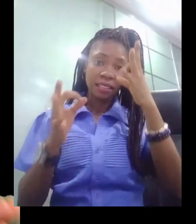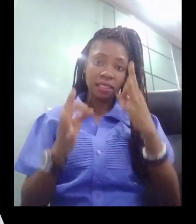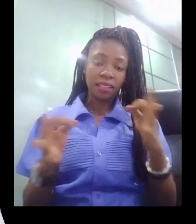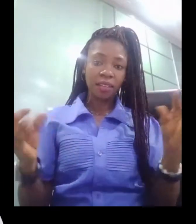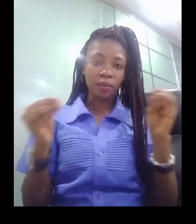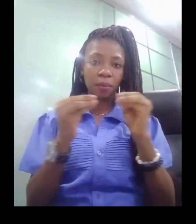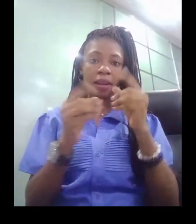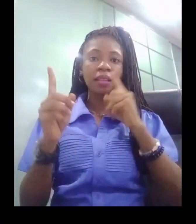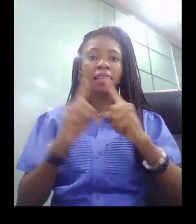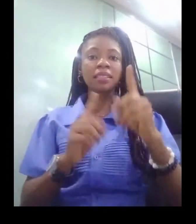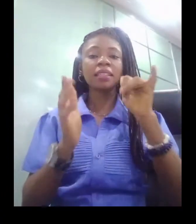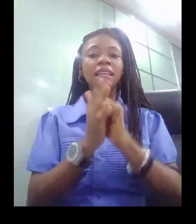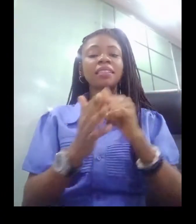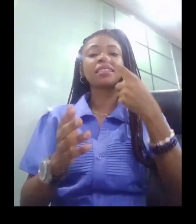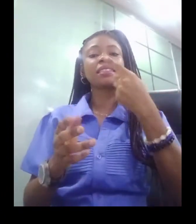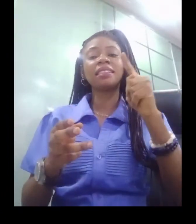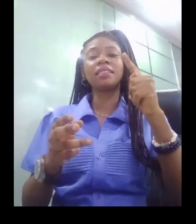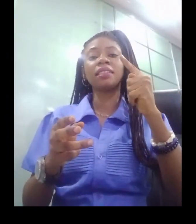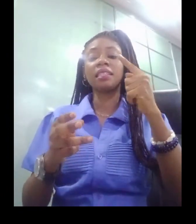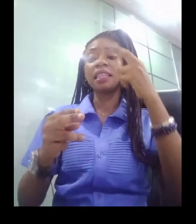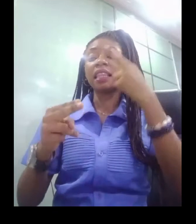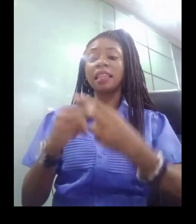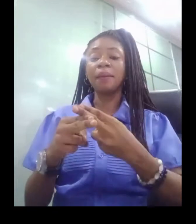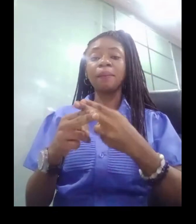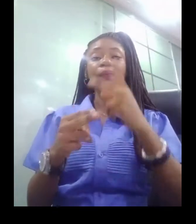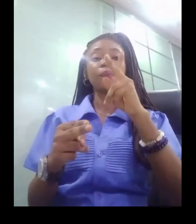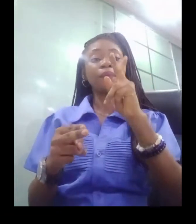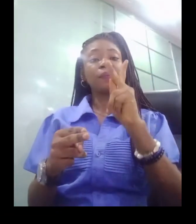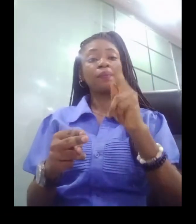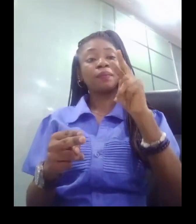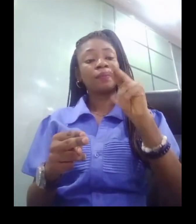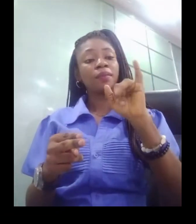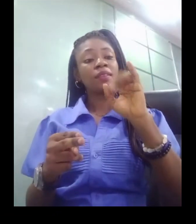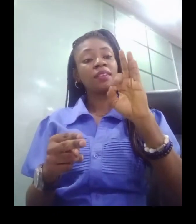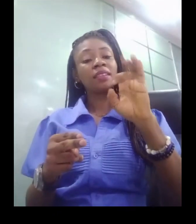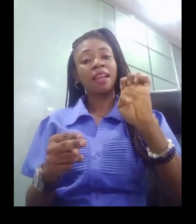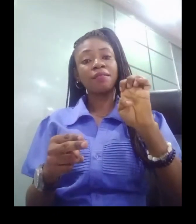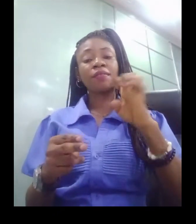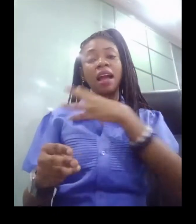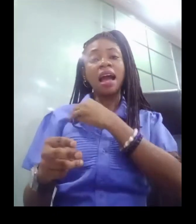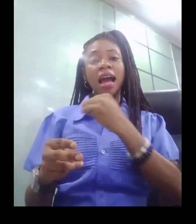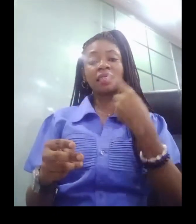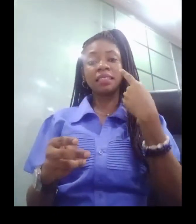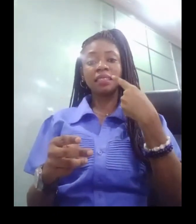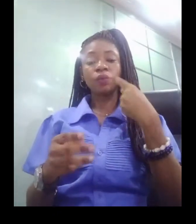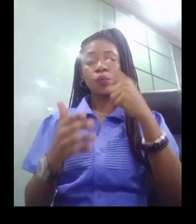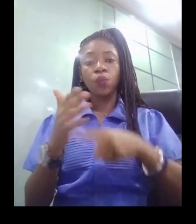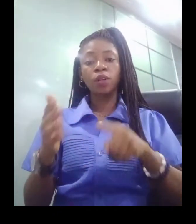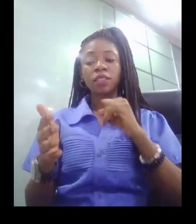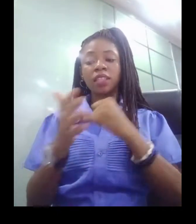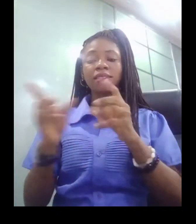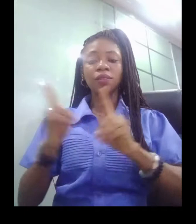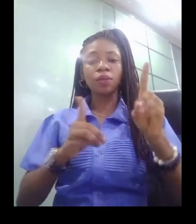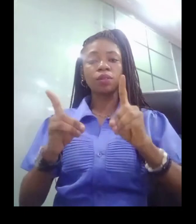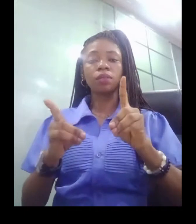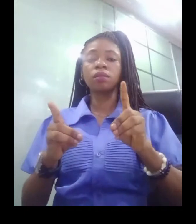the name given to this object and what it does do not relate. And if you arrived